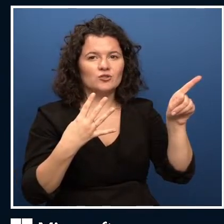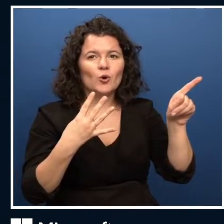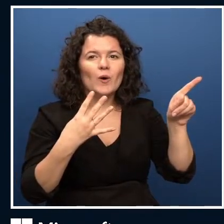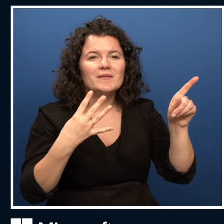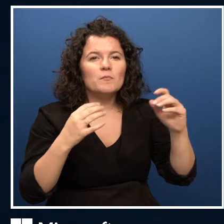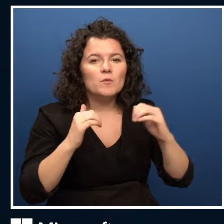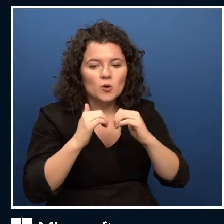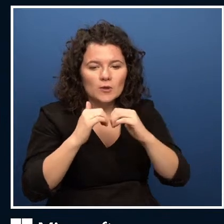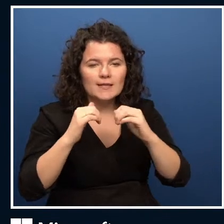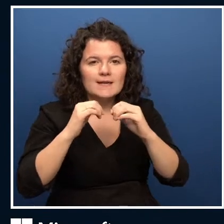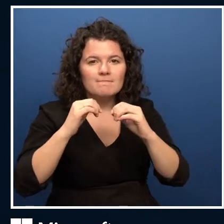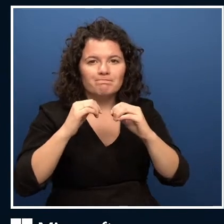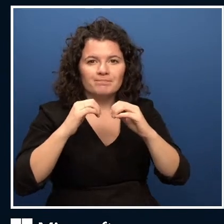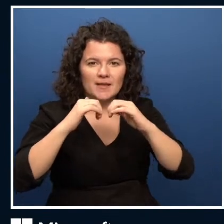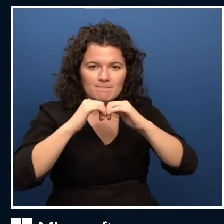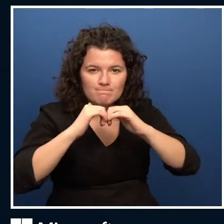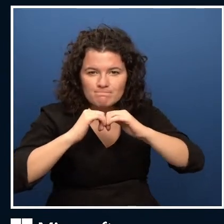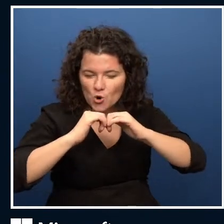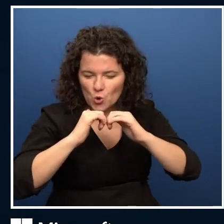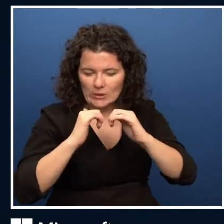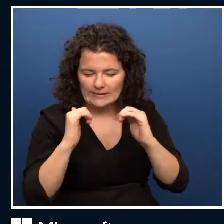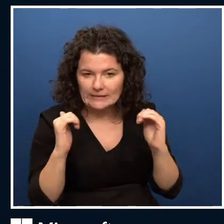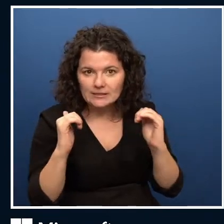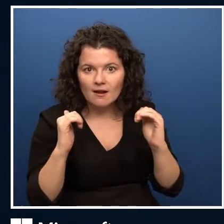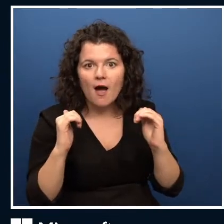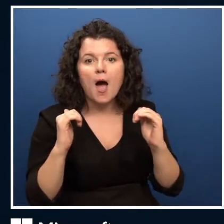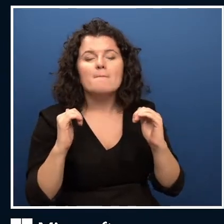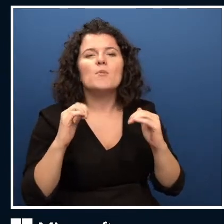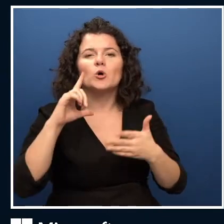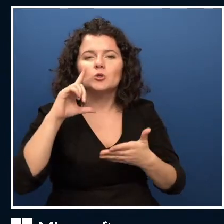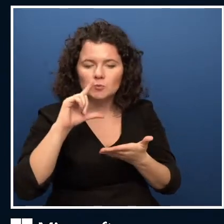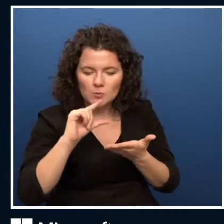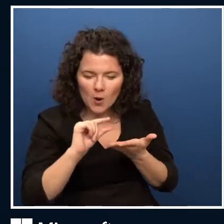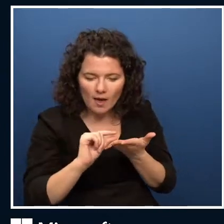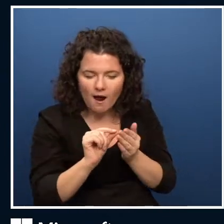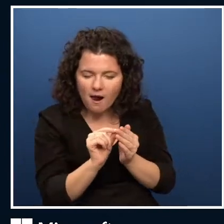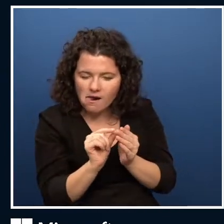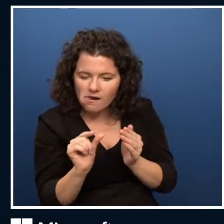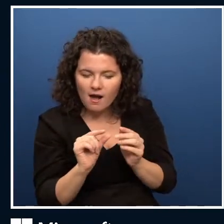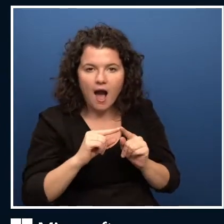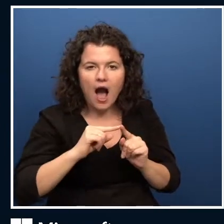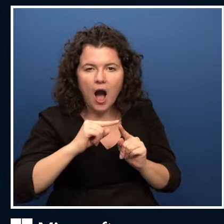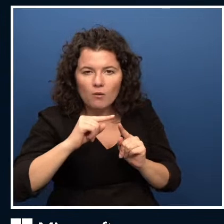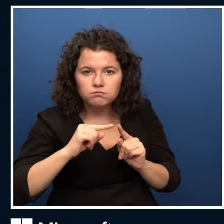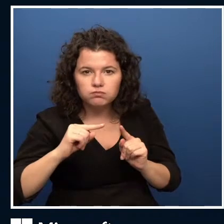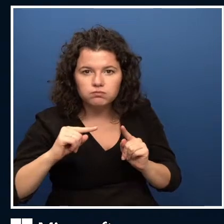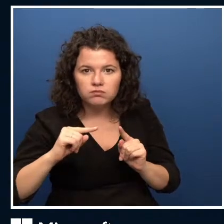you'll be getting idea about in the coming demo session.